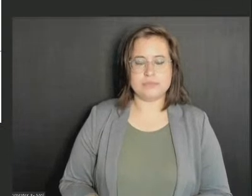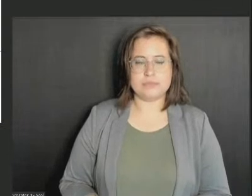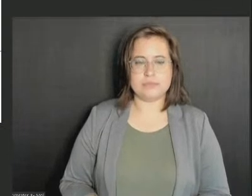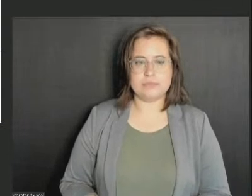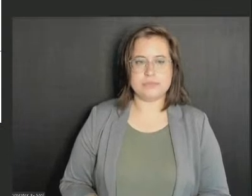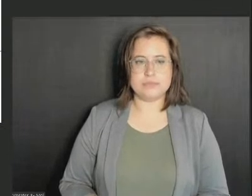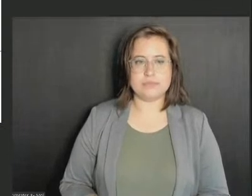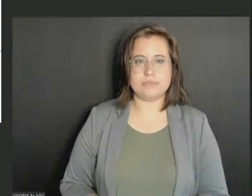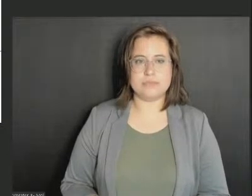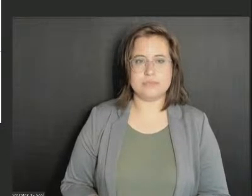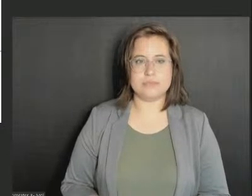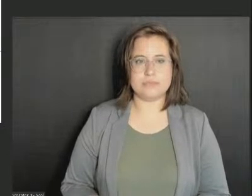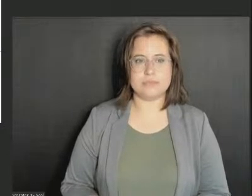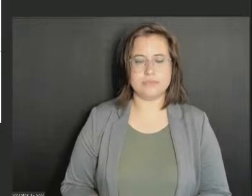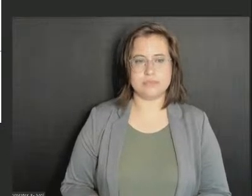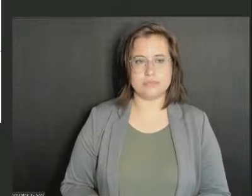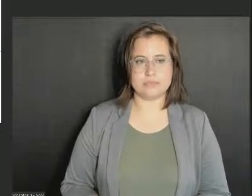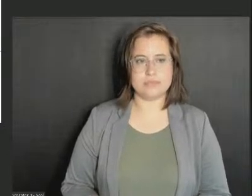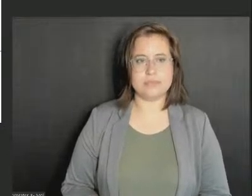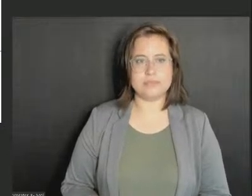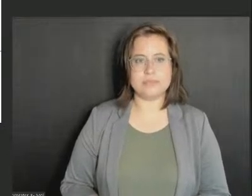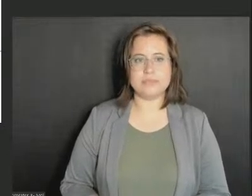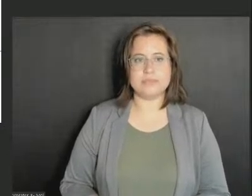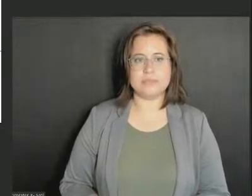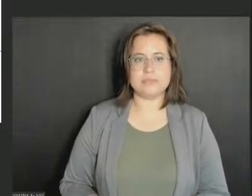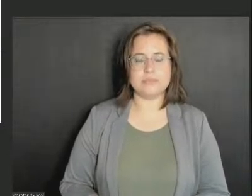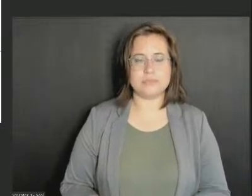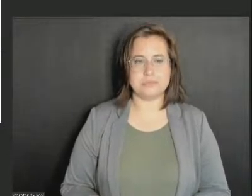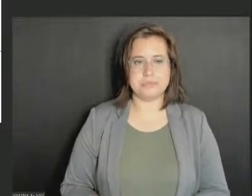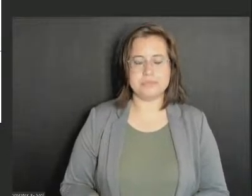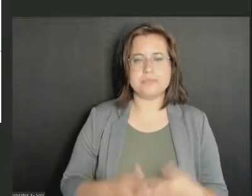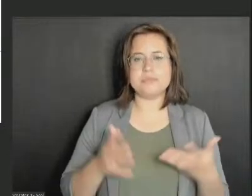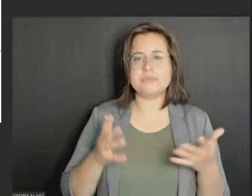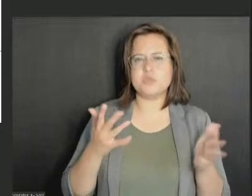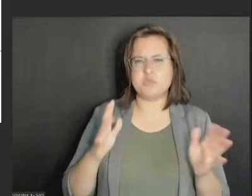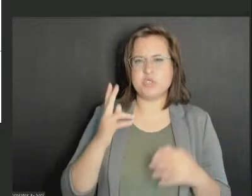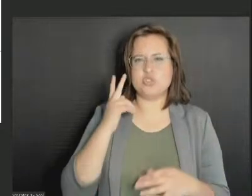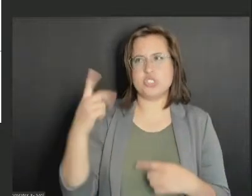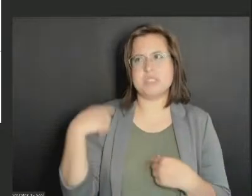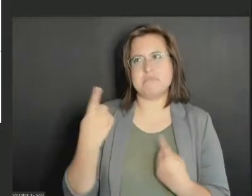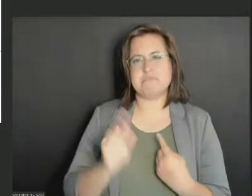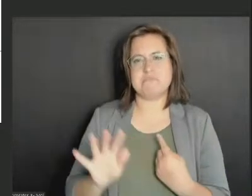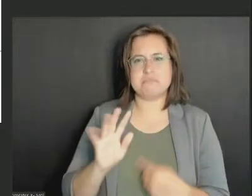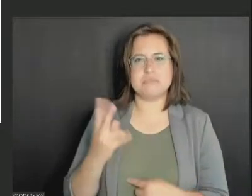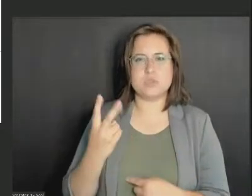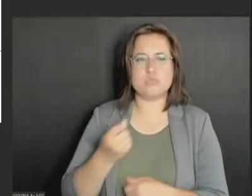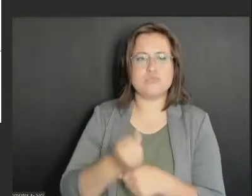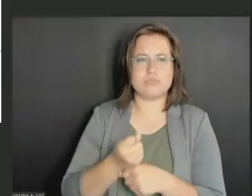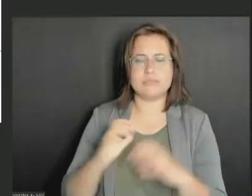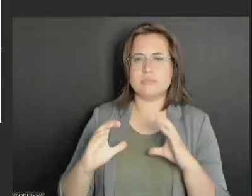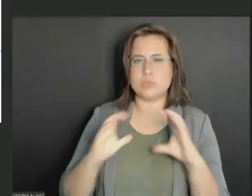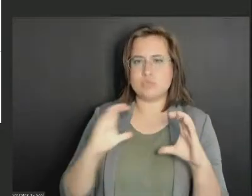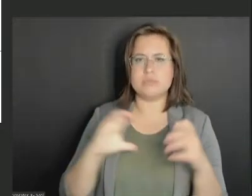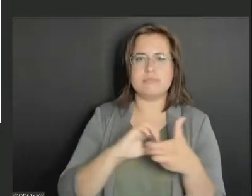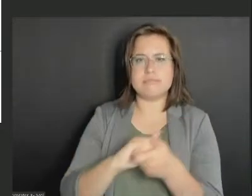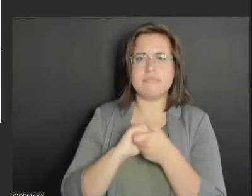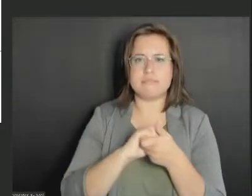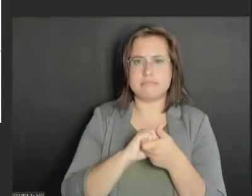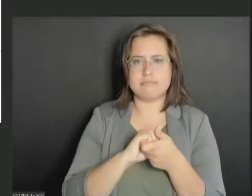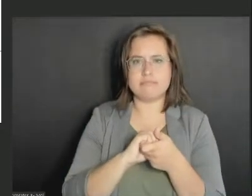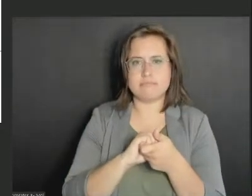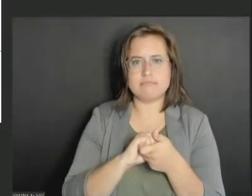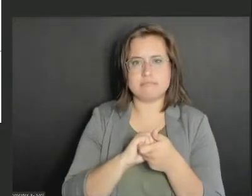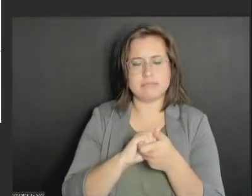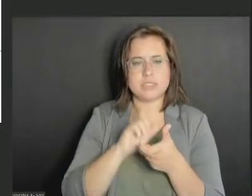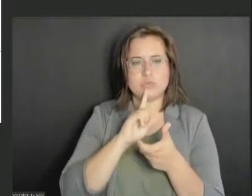As we have all seen over these last, almost 2 years, communications and collaborations are essential to a comprehensive response to the pandemic,